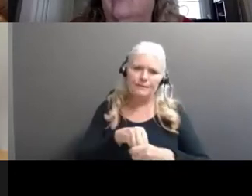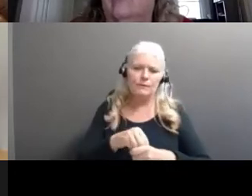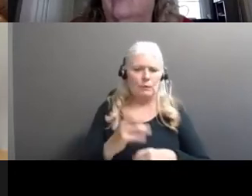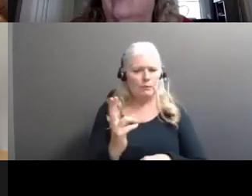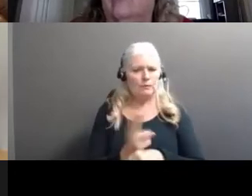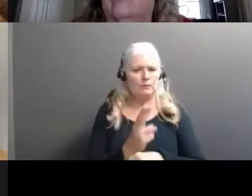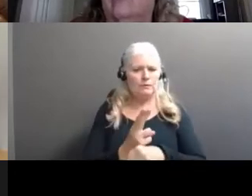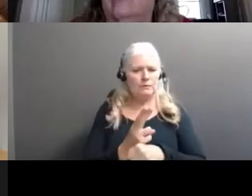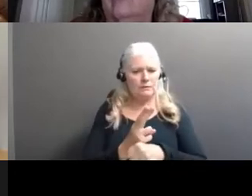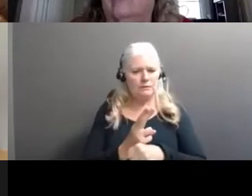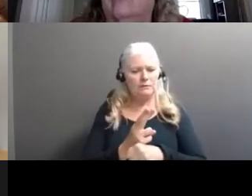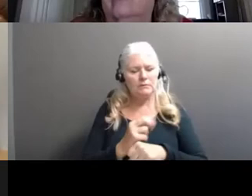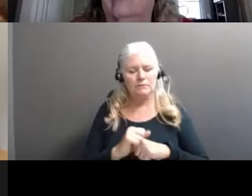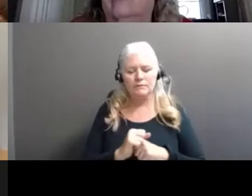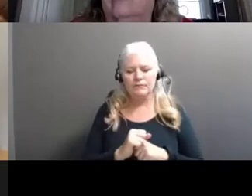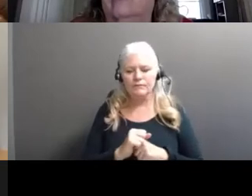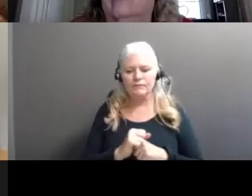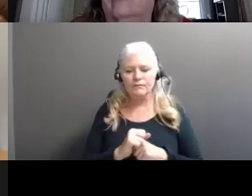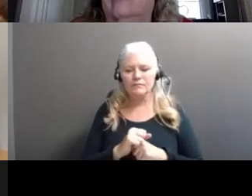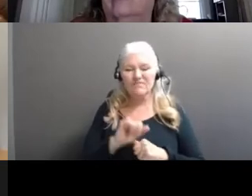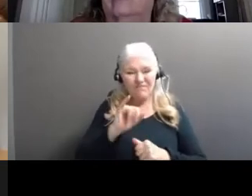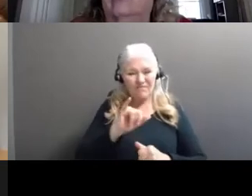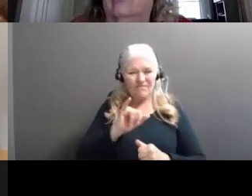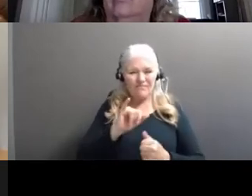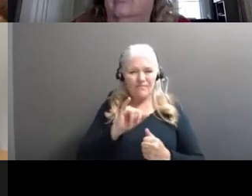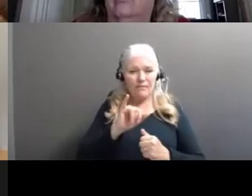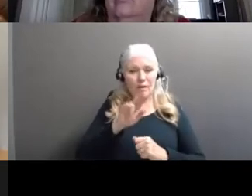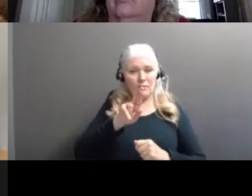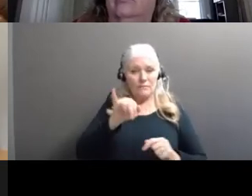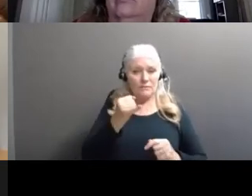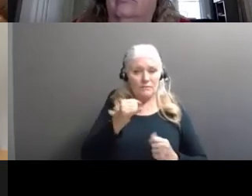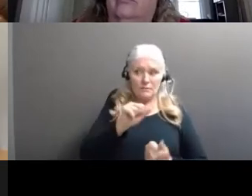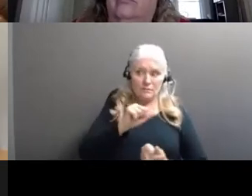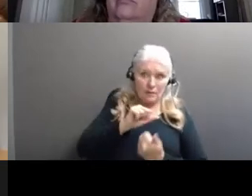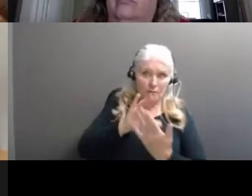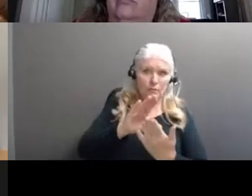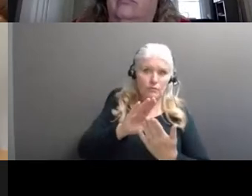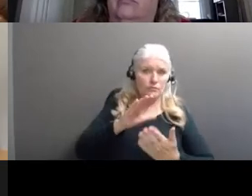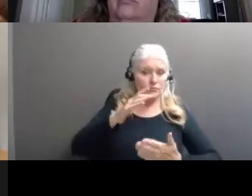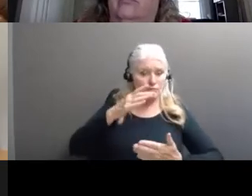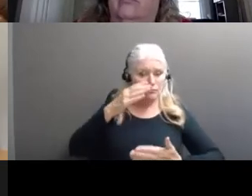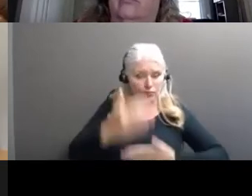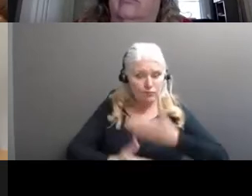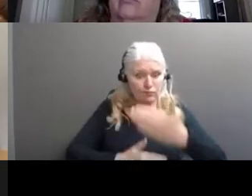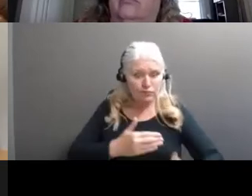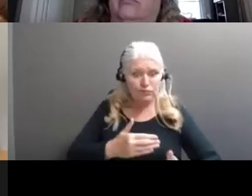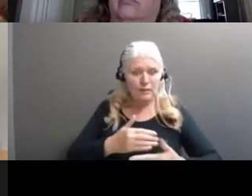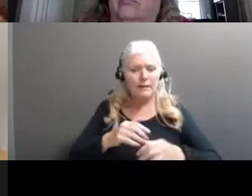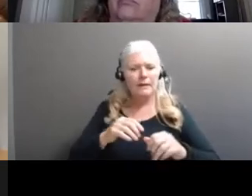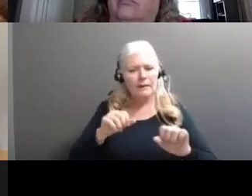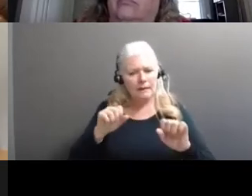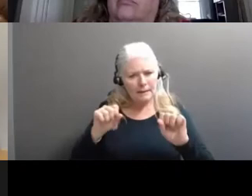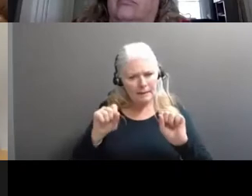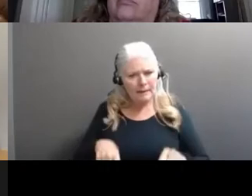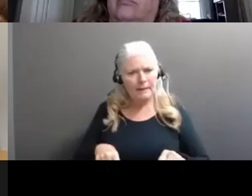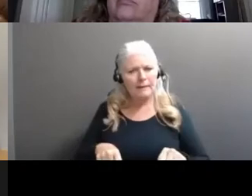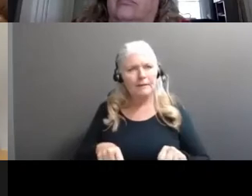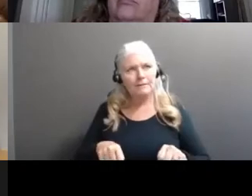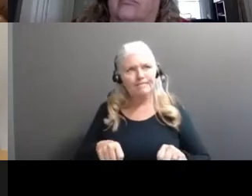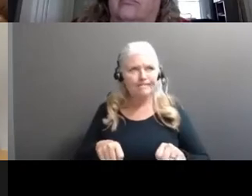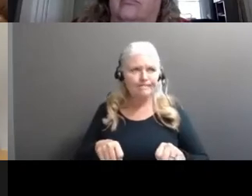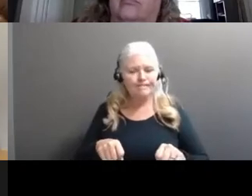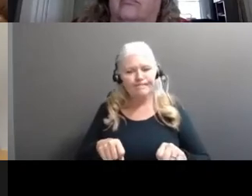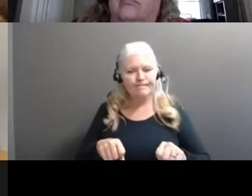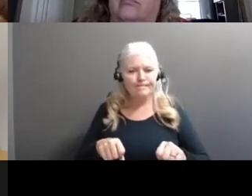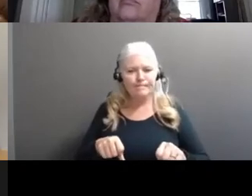the opportunity to really, within the framework of a restorative process, bring together those who have